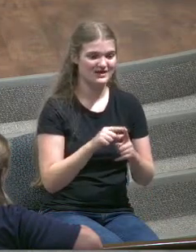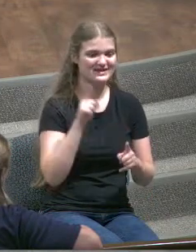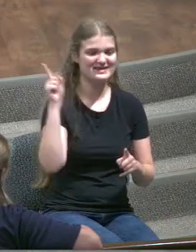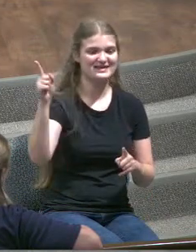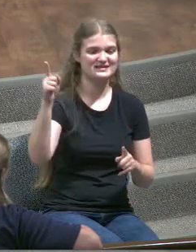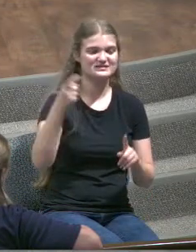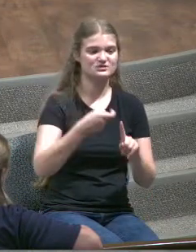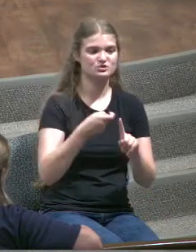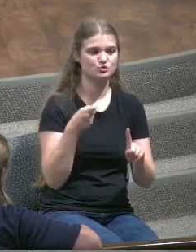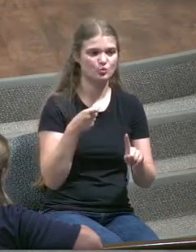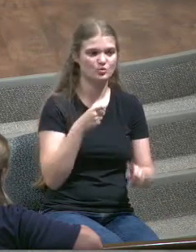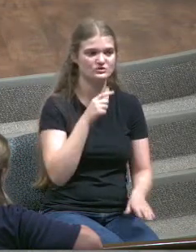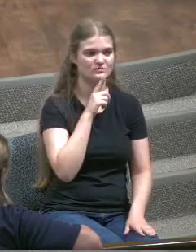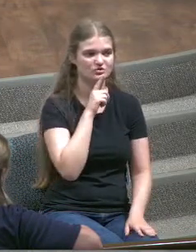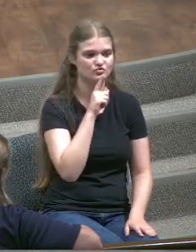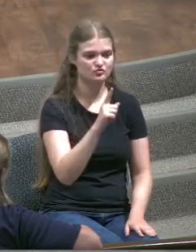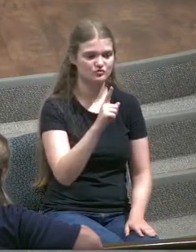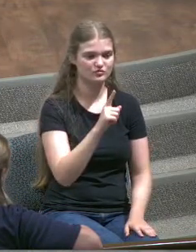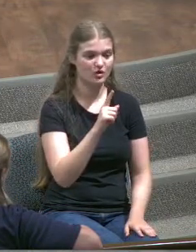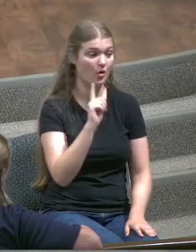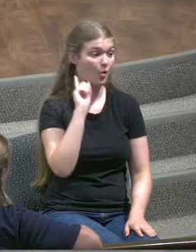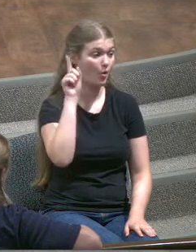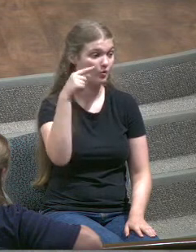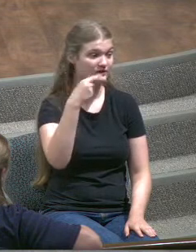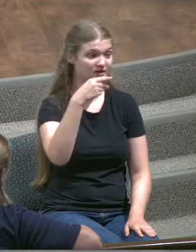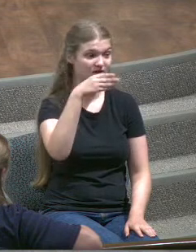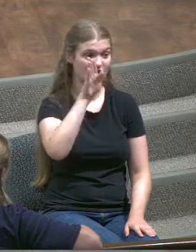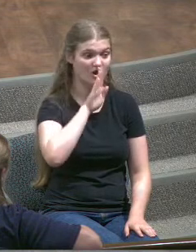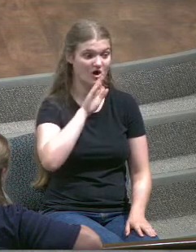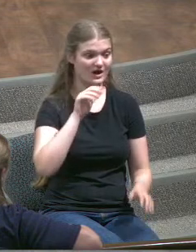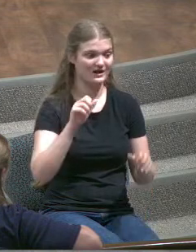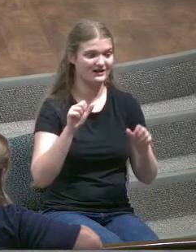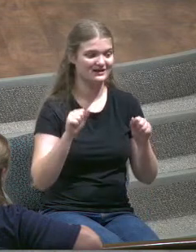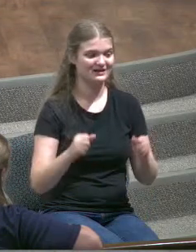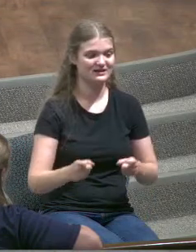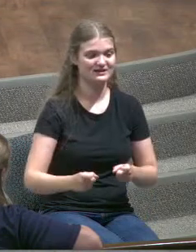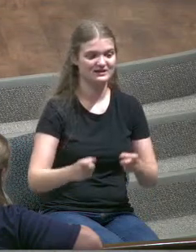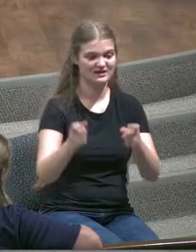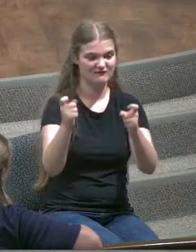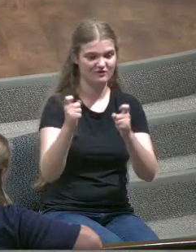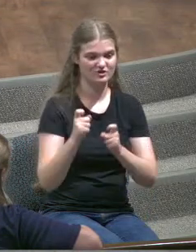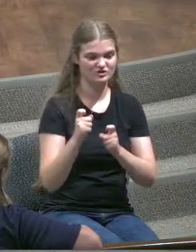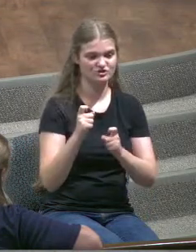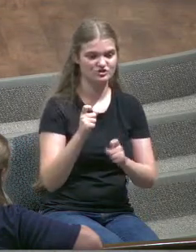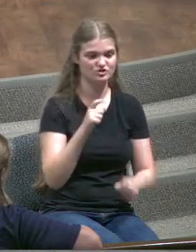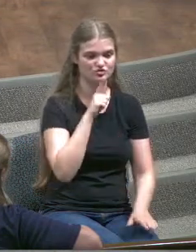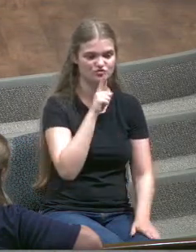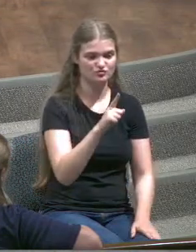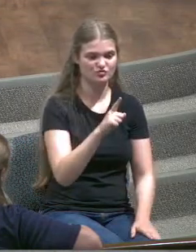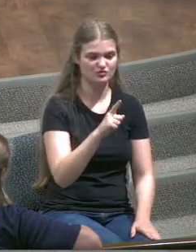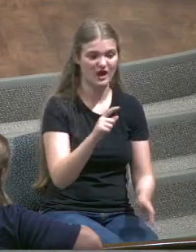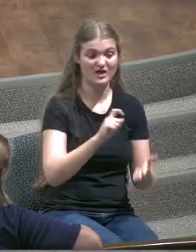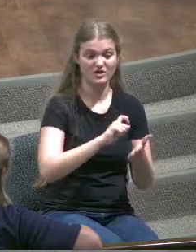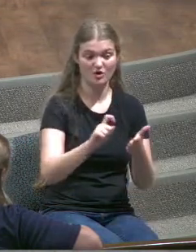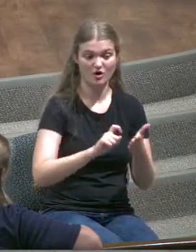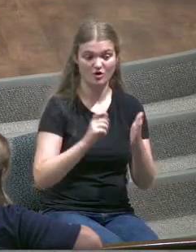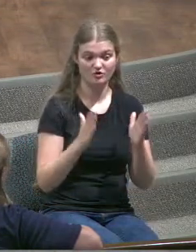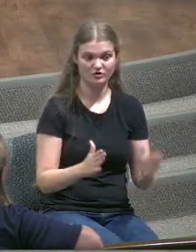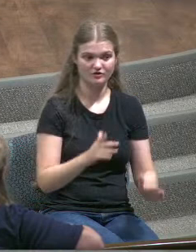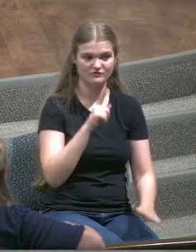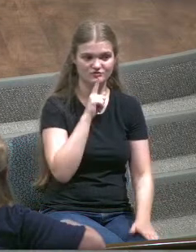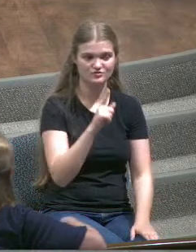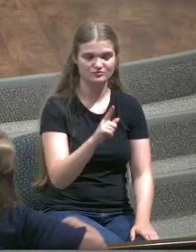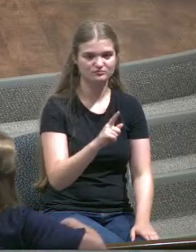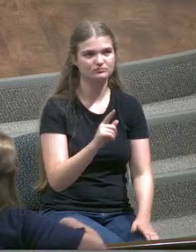truth. That's powerful, because only God can claim that, right? Only God can claim to be the author of